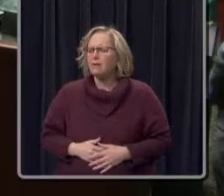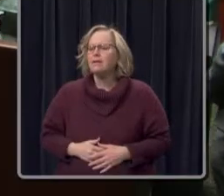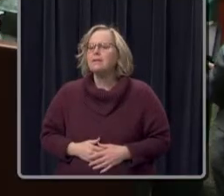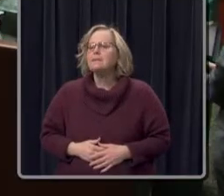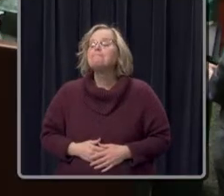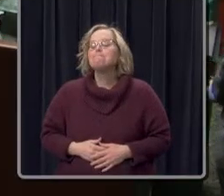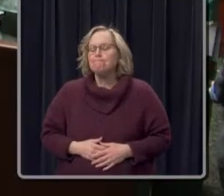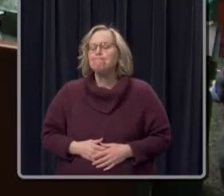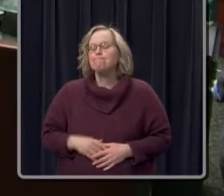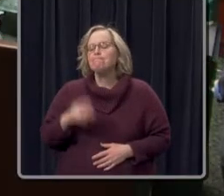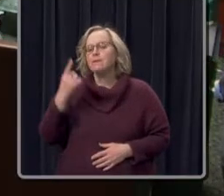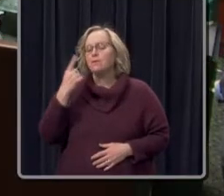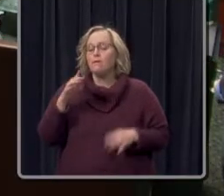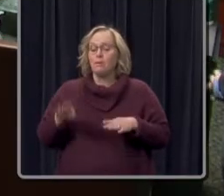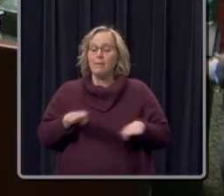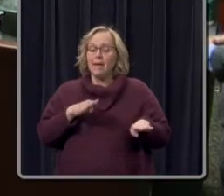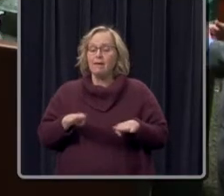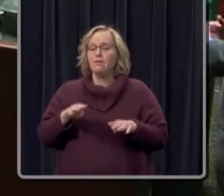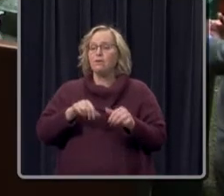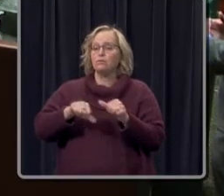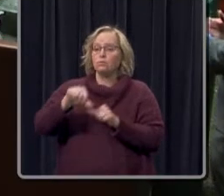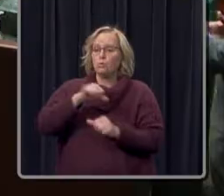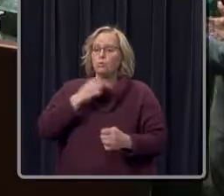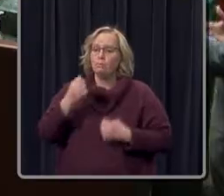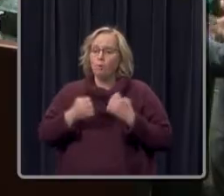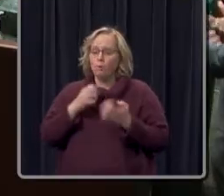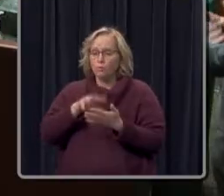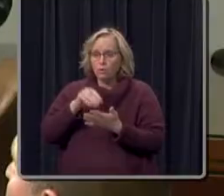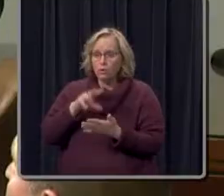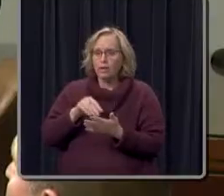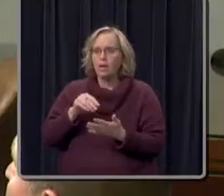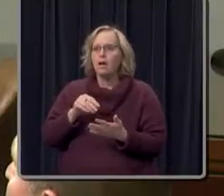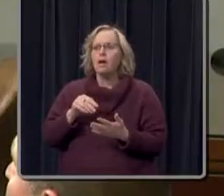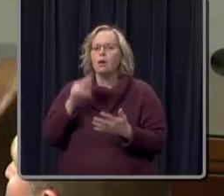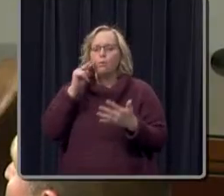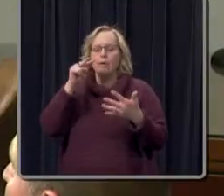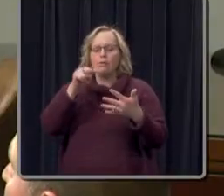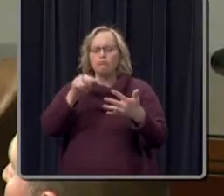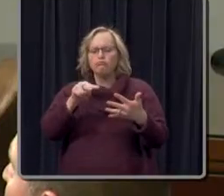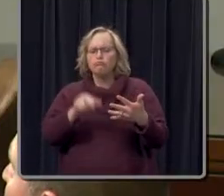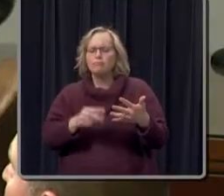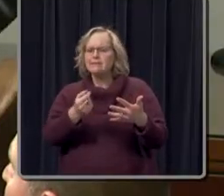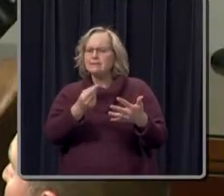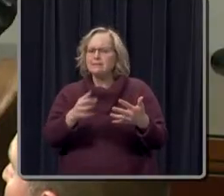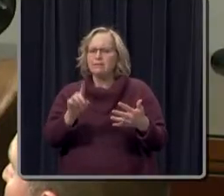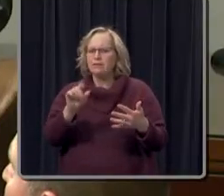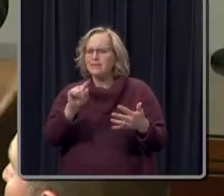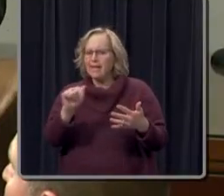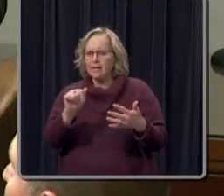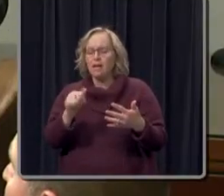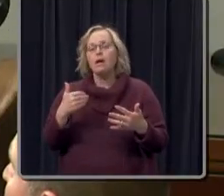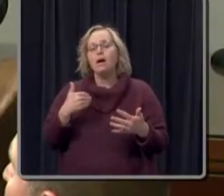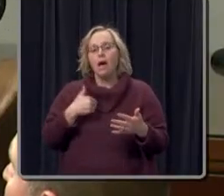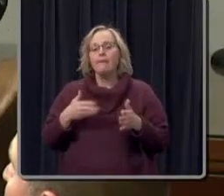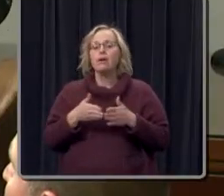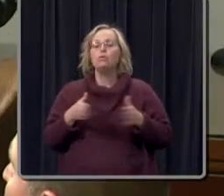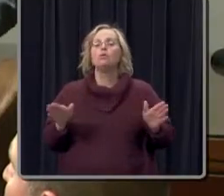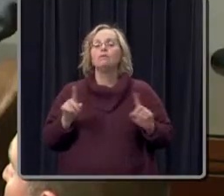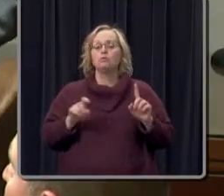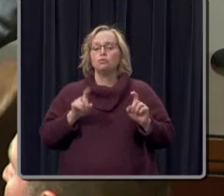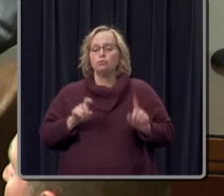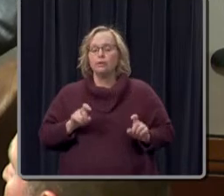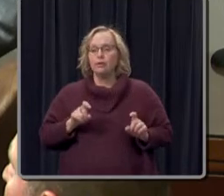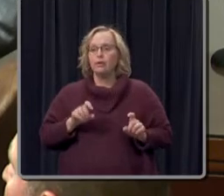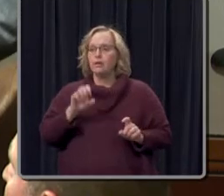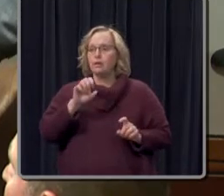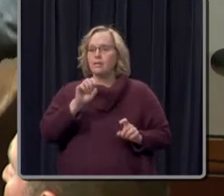in behavior and with social emotional learning, we have we look at multiple data points. We do have a universal screener that either staff